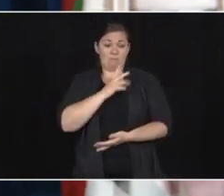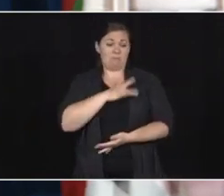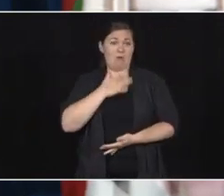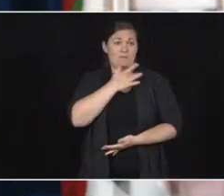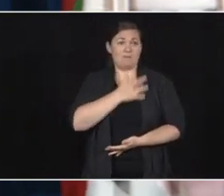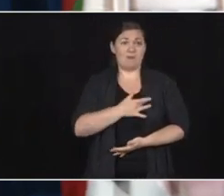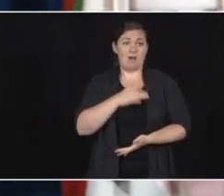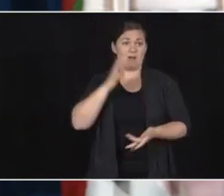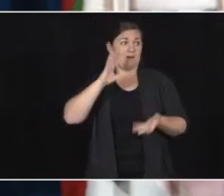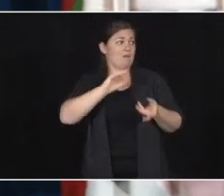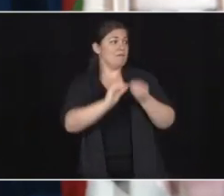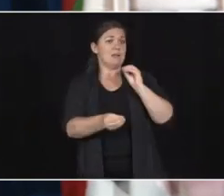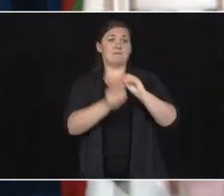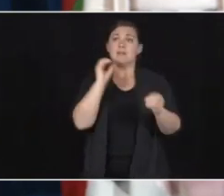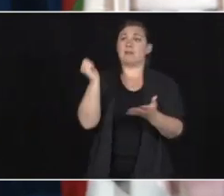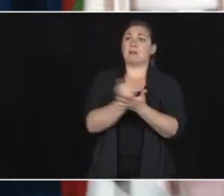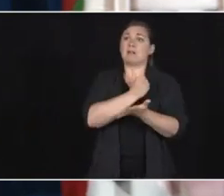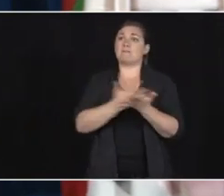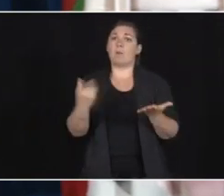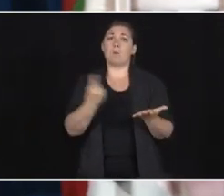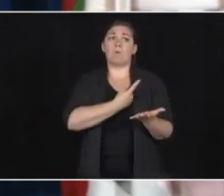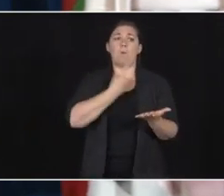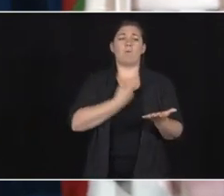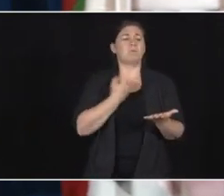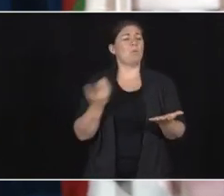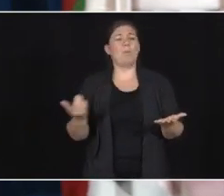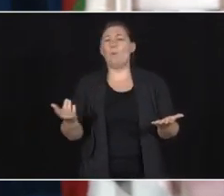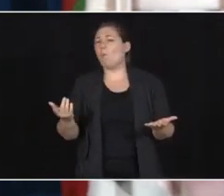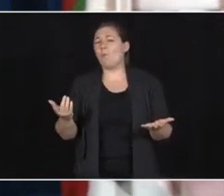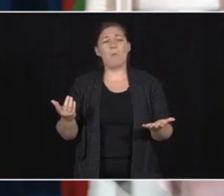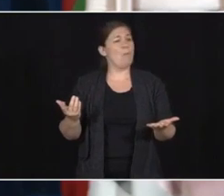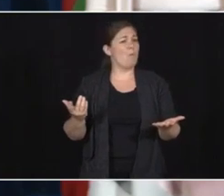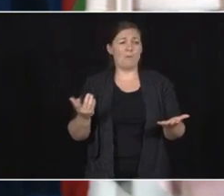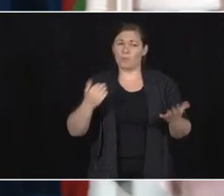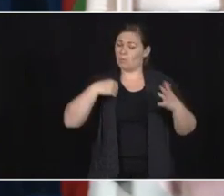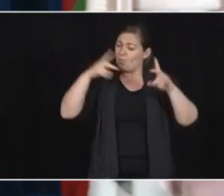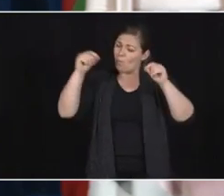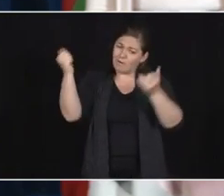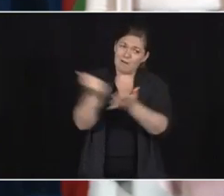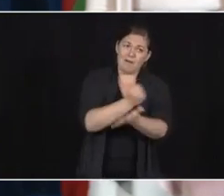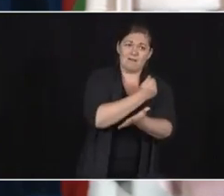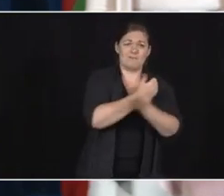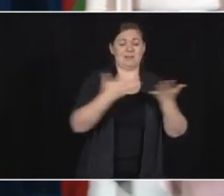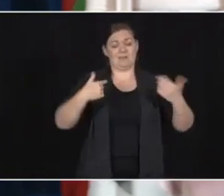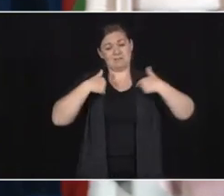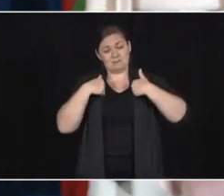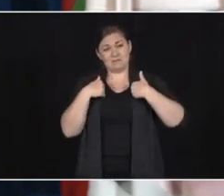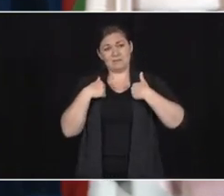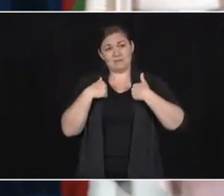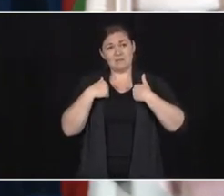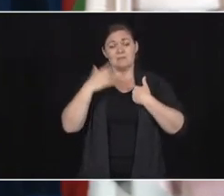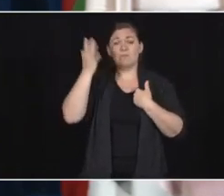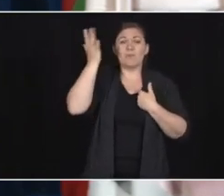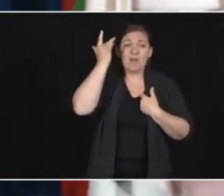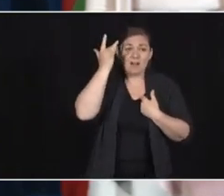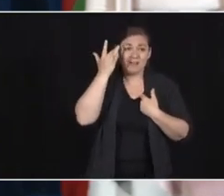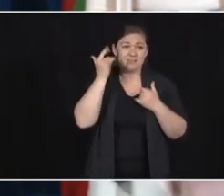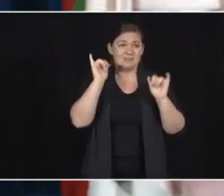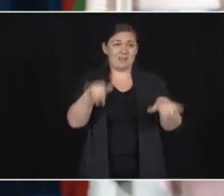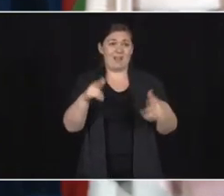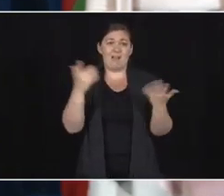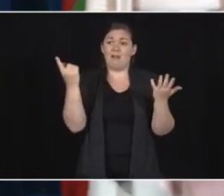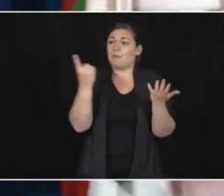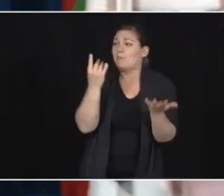My friends, I will continue to do everything in my power, because We're talking about someone's parent,